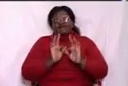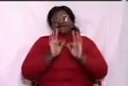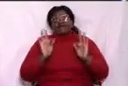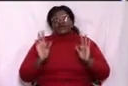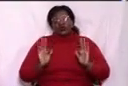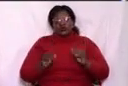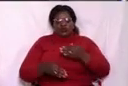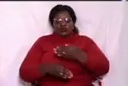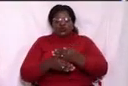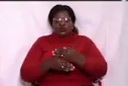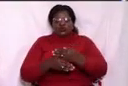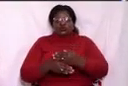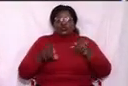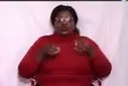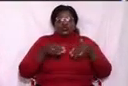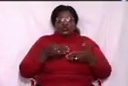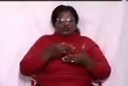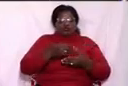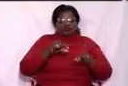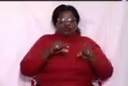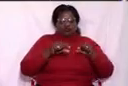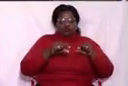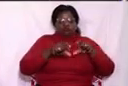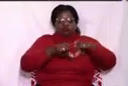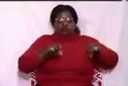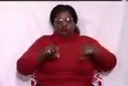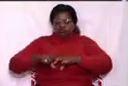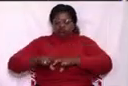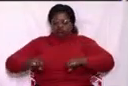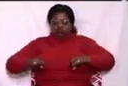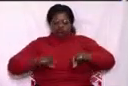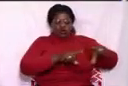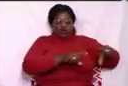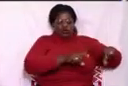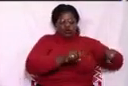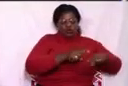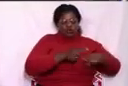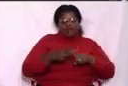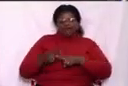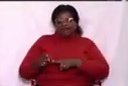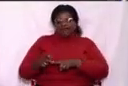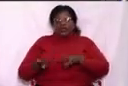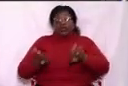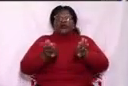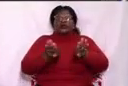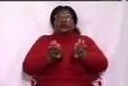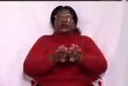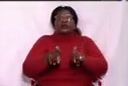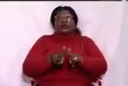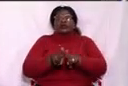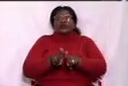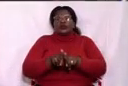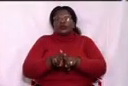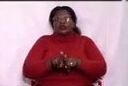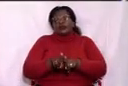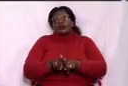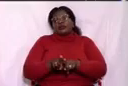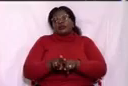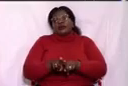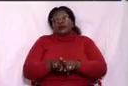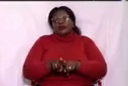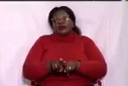And we try and use really sustainable material, besides from upcycling